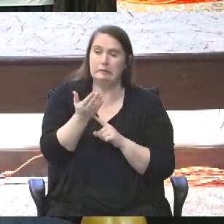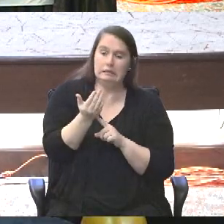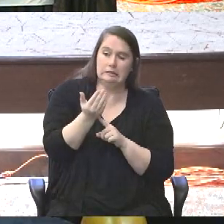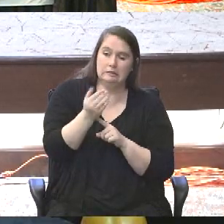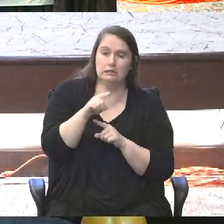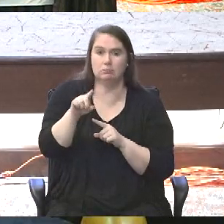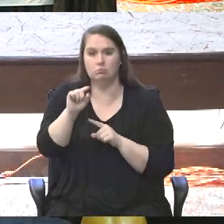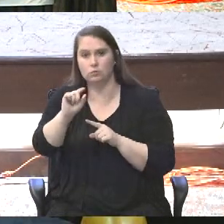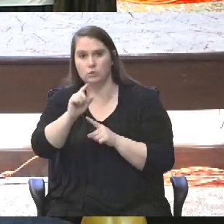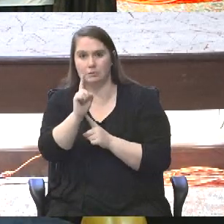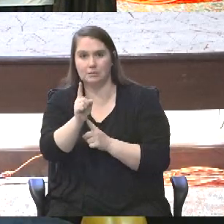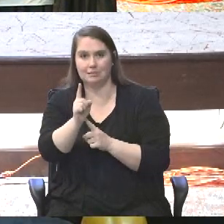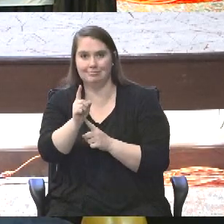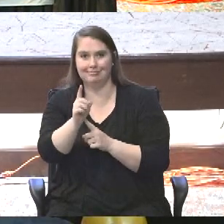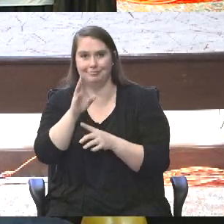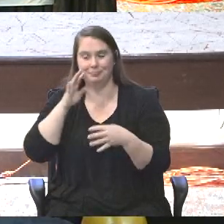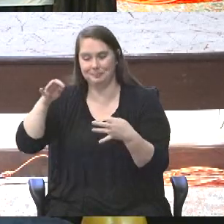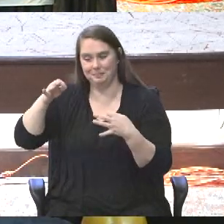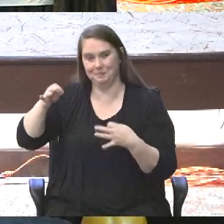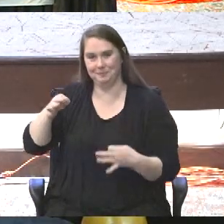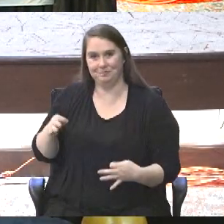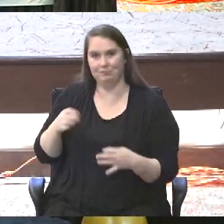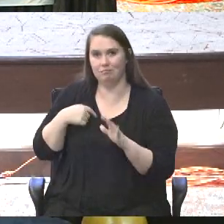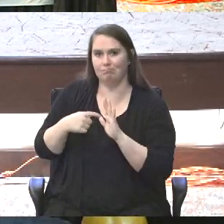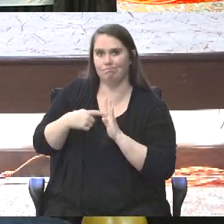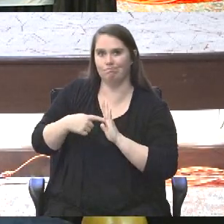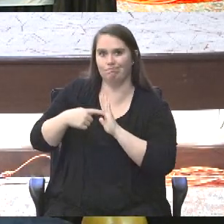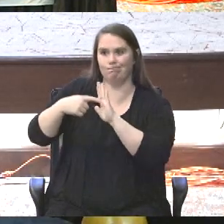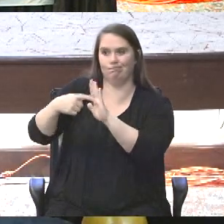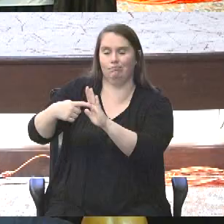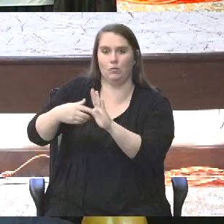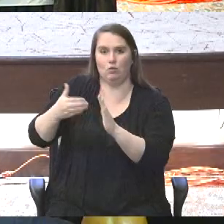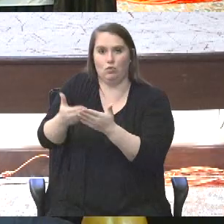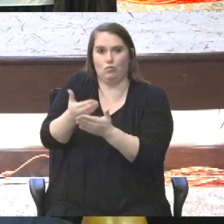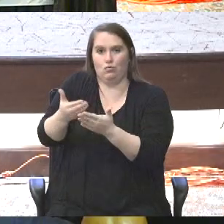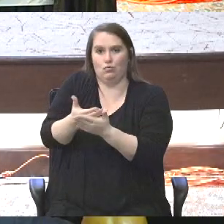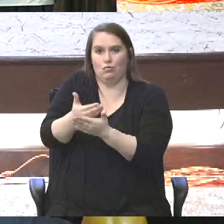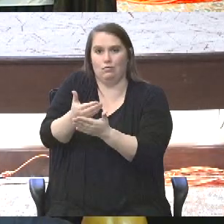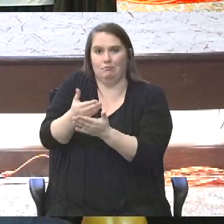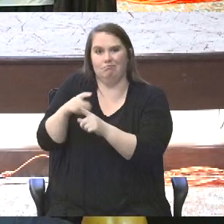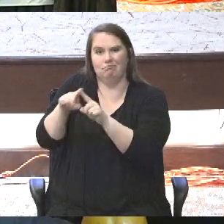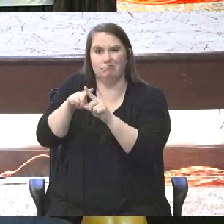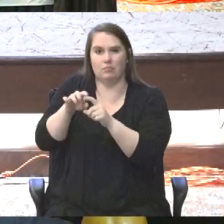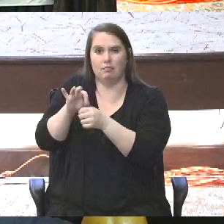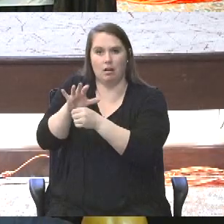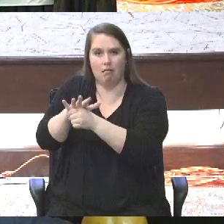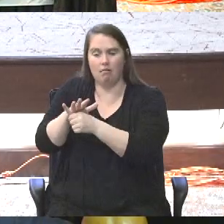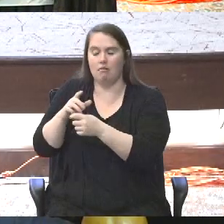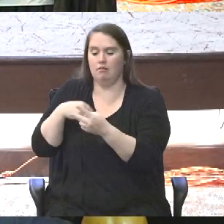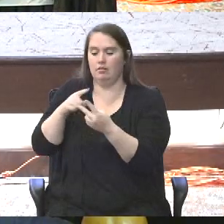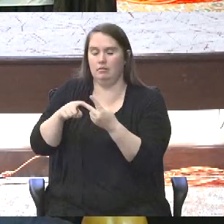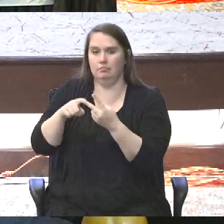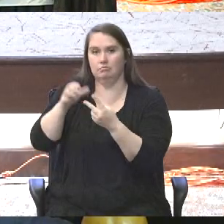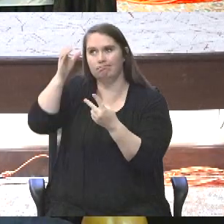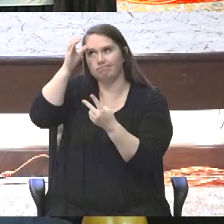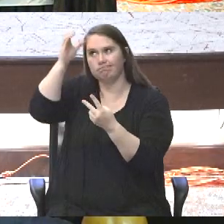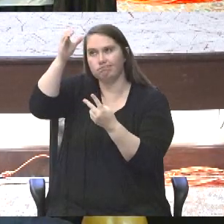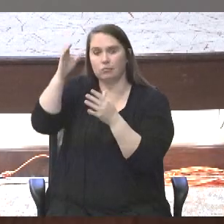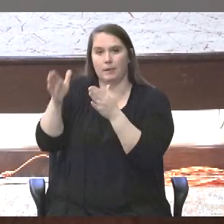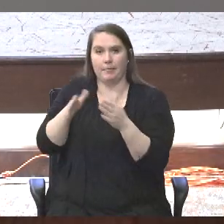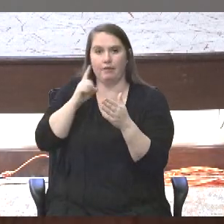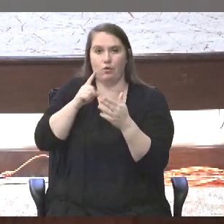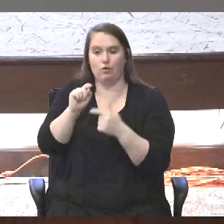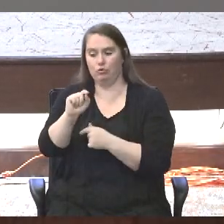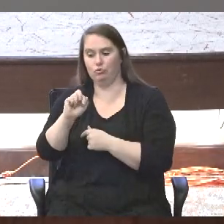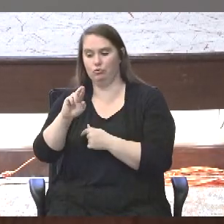minutes showing you the updated renderings and conceptual plans for the track,